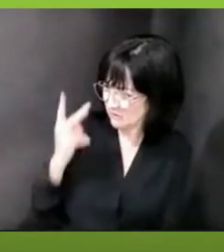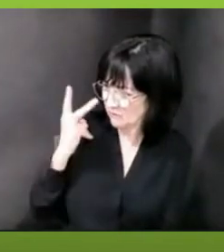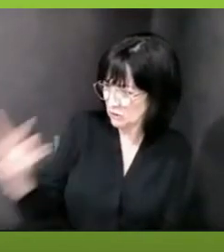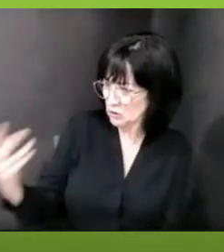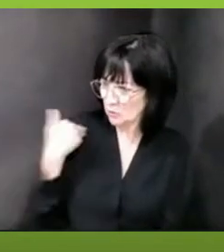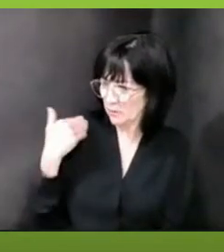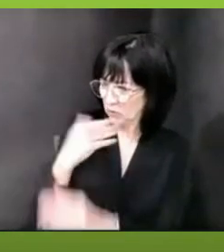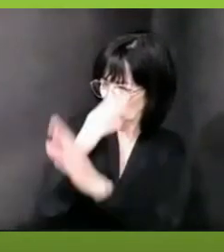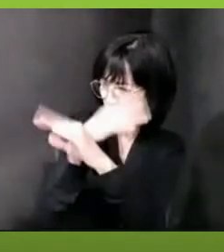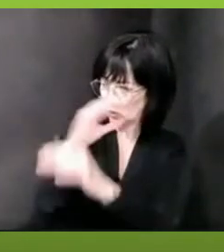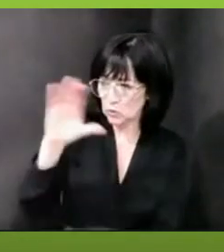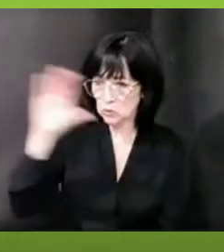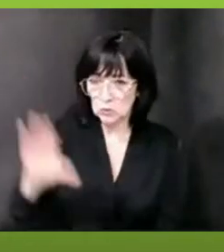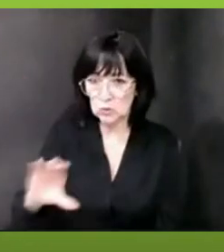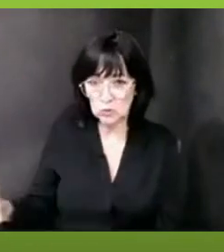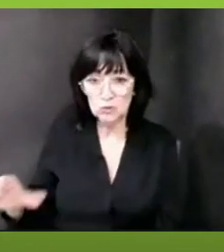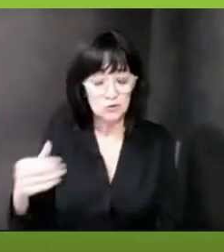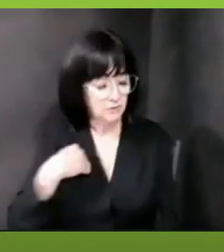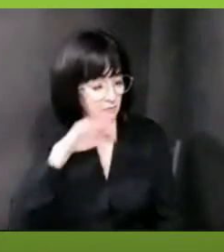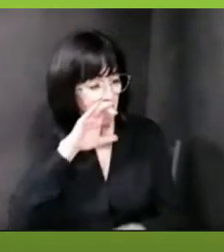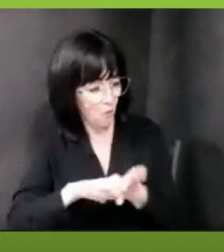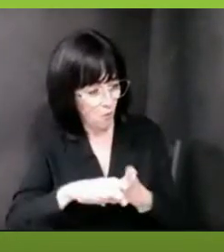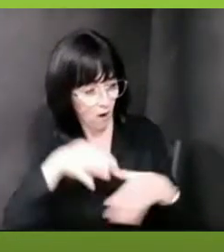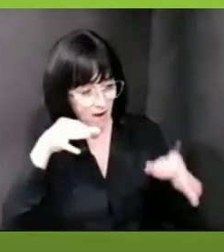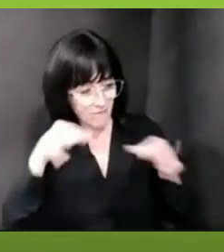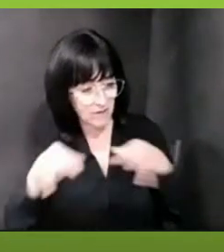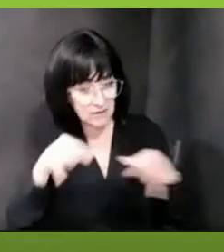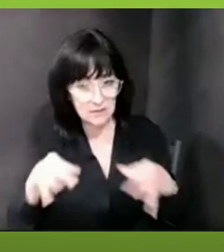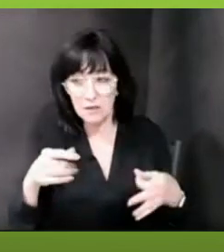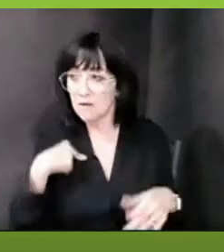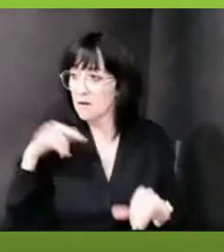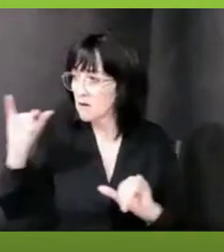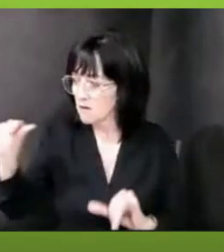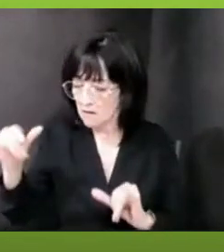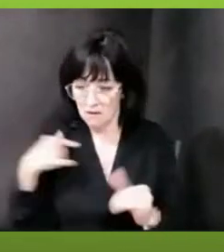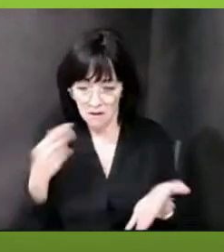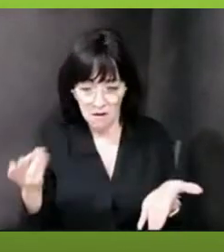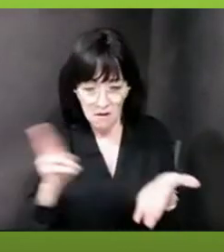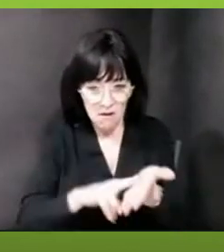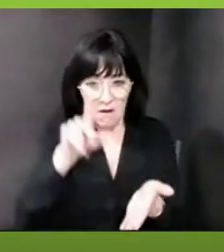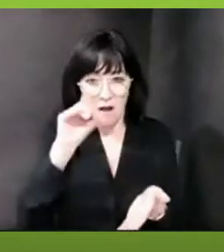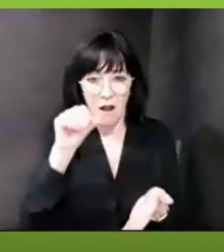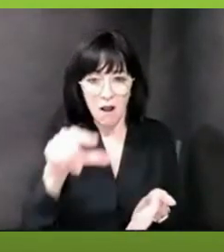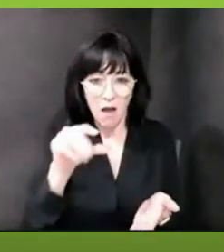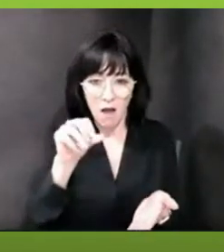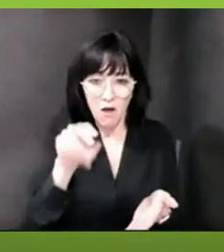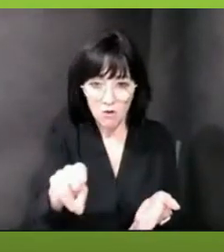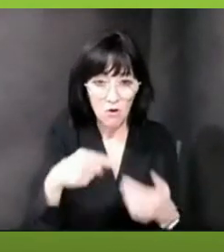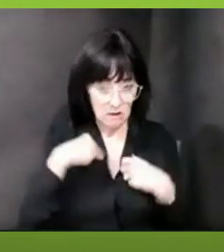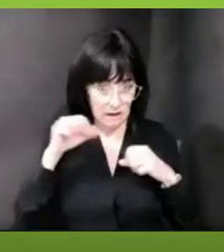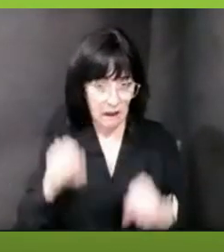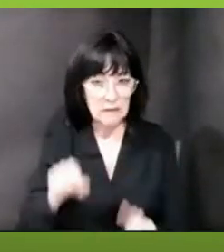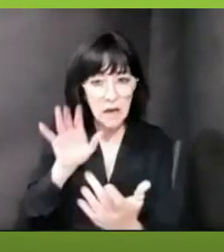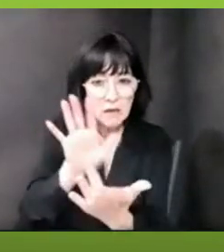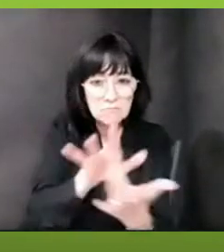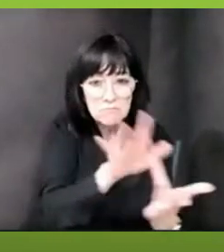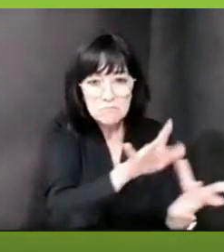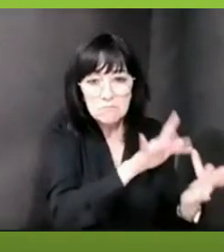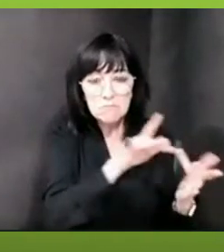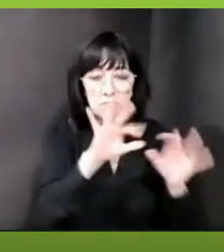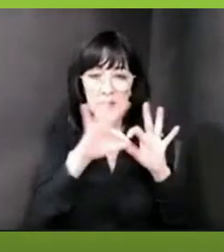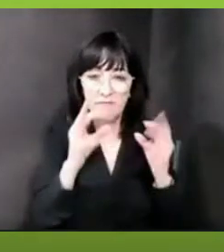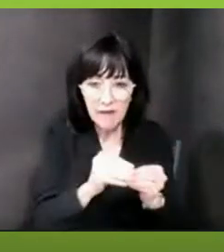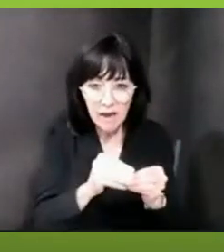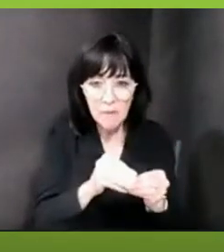So she explained to me everything. I logged on. I called my department and said, listen, I can reach out to those families. I can reach out to those